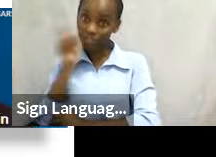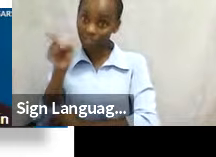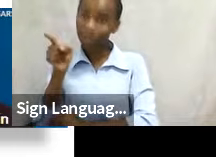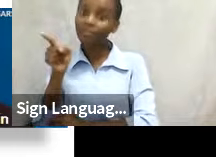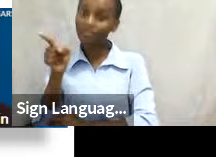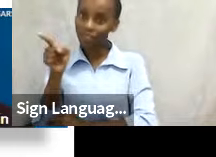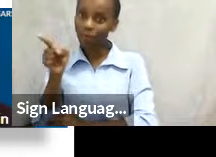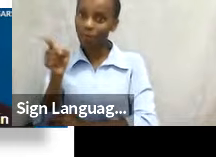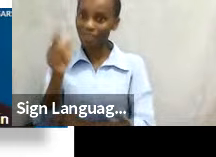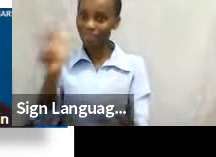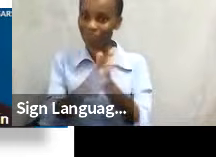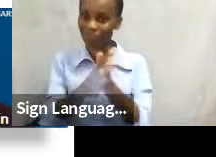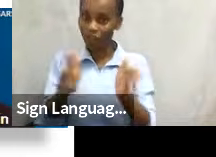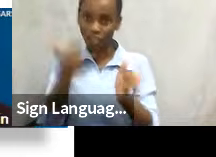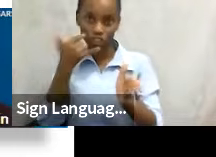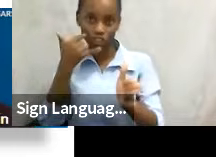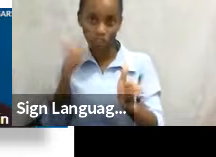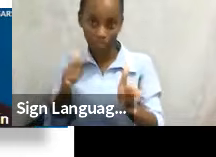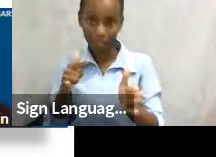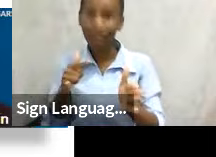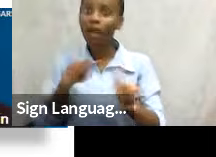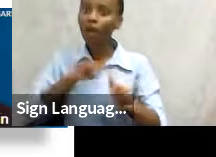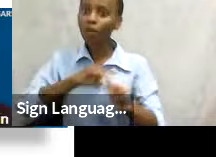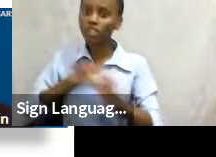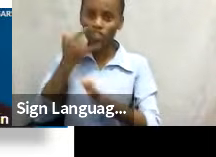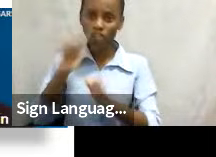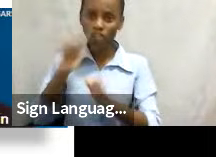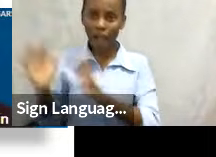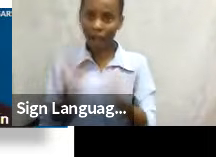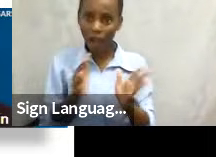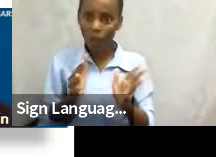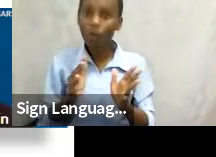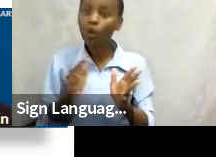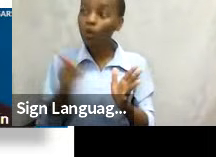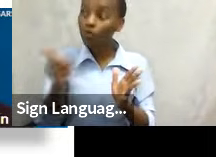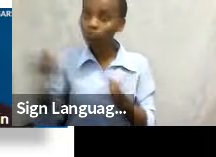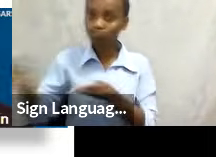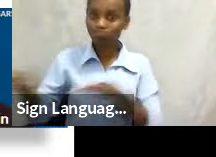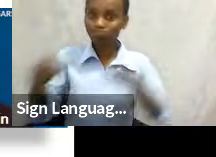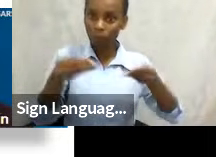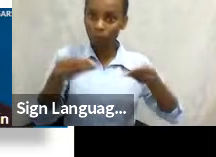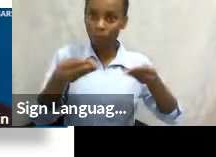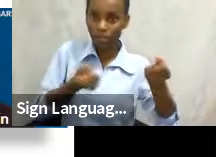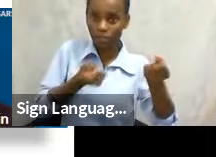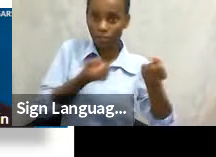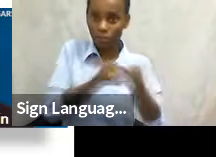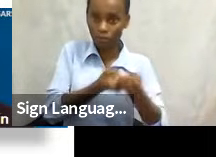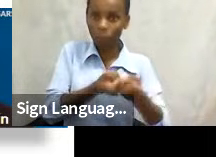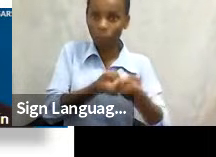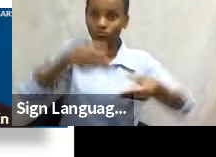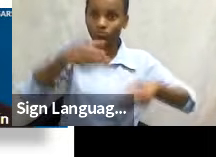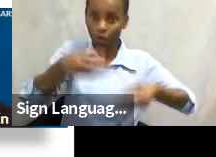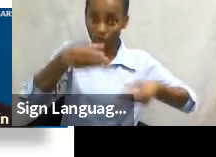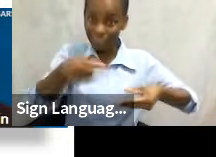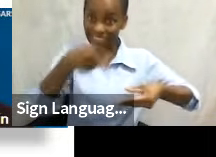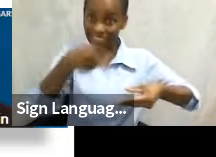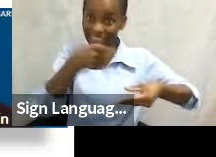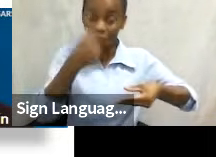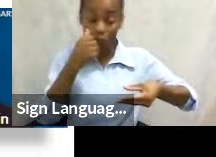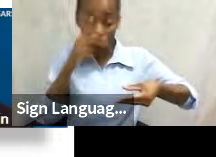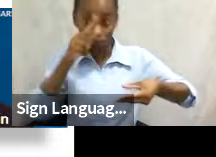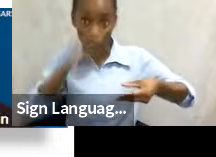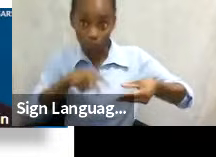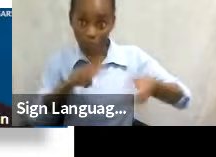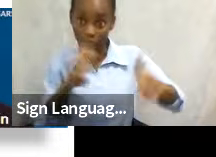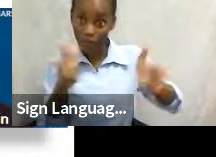that you submit some supporting documents just to validate the banking details that we have on record. And once we verify the bank details,